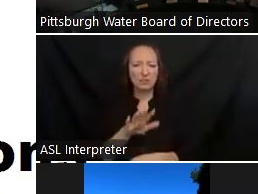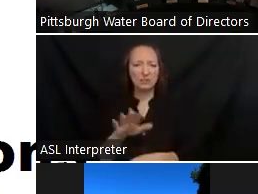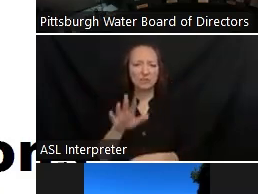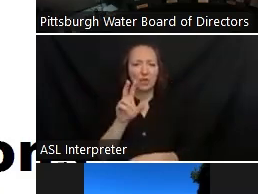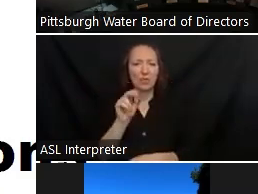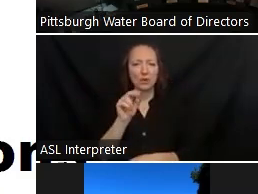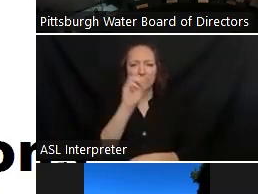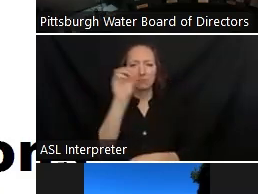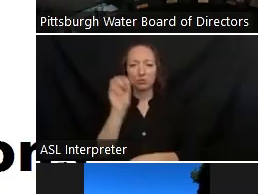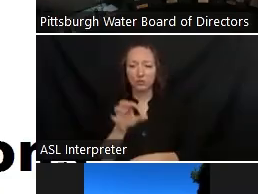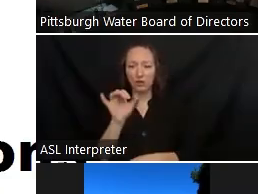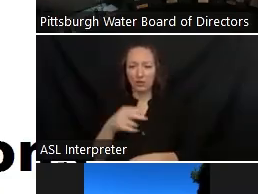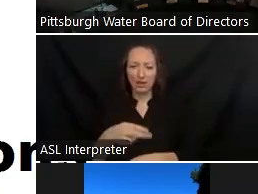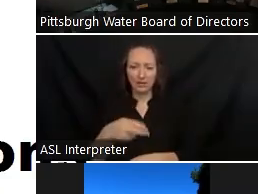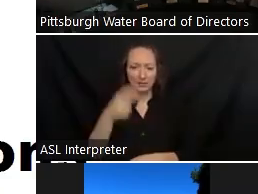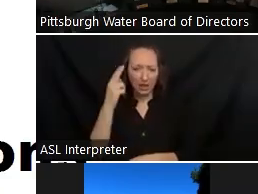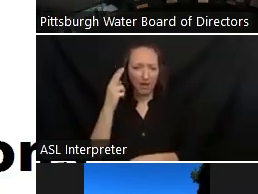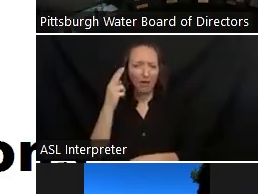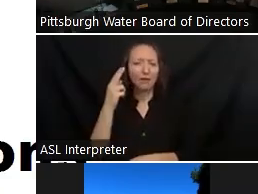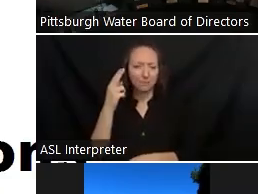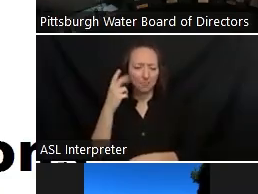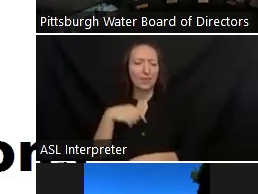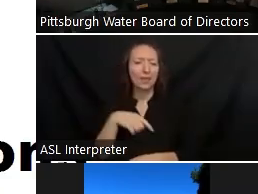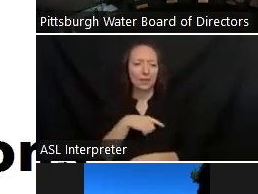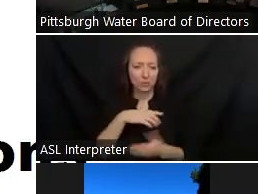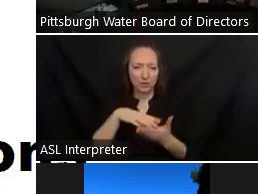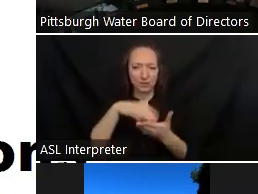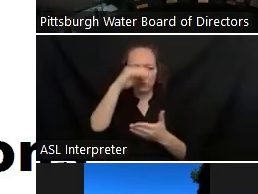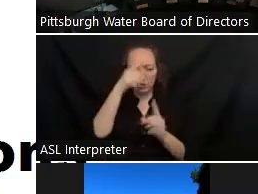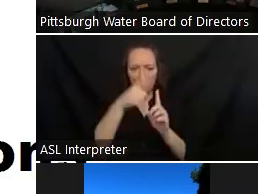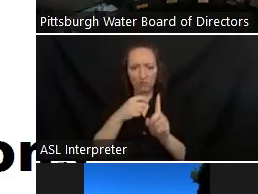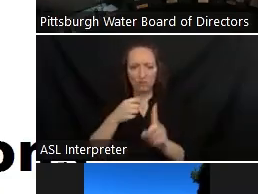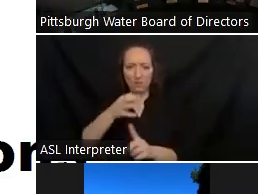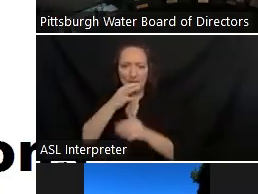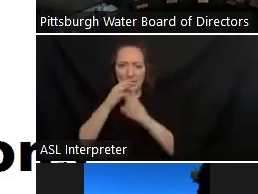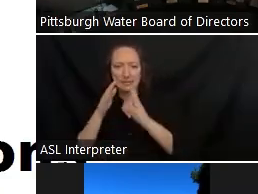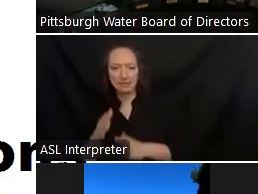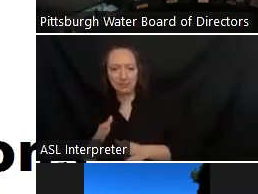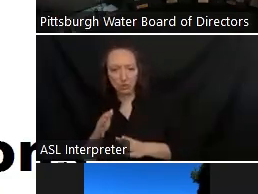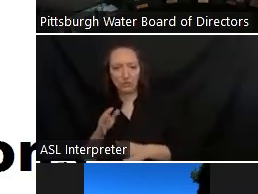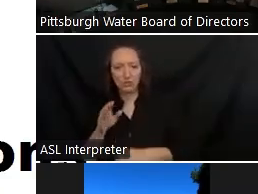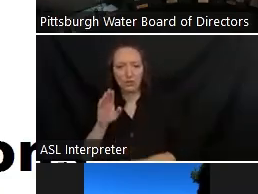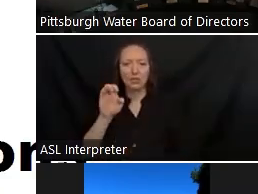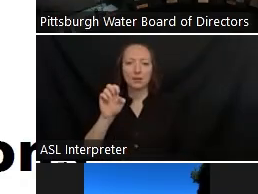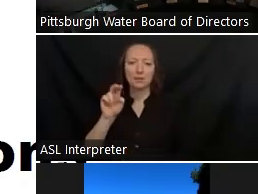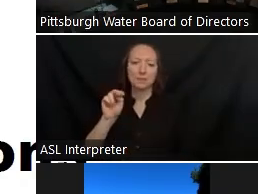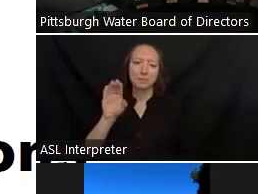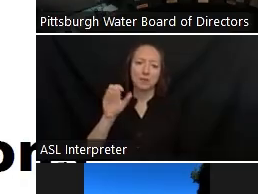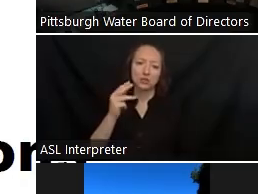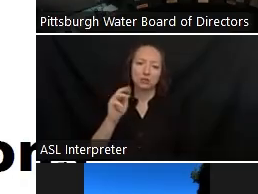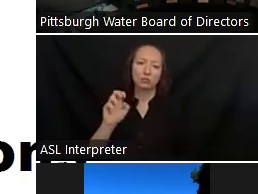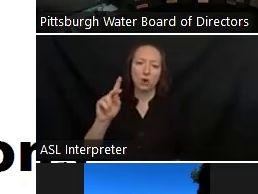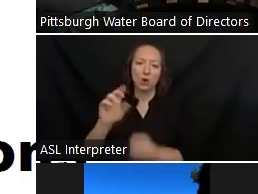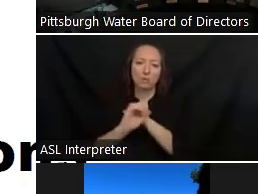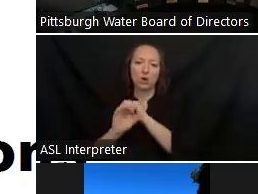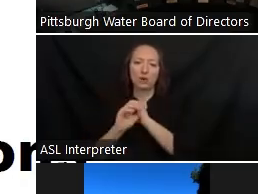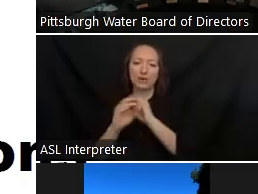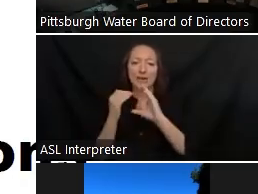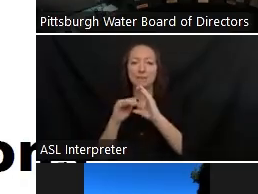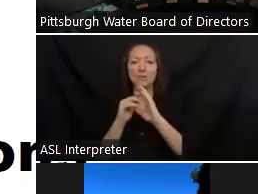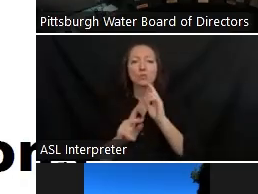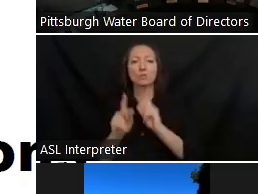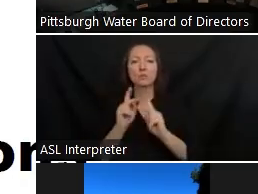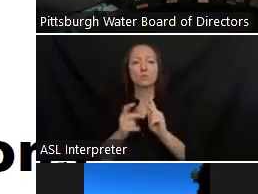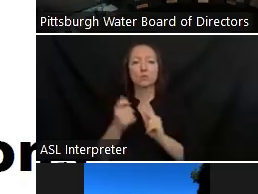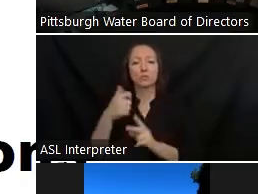very high. We have learned from experts that benchmark marketing emails. So the people who are subscribed to our emails